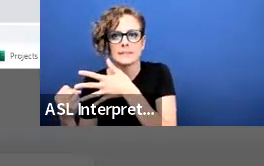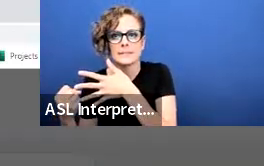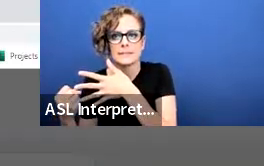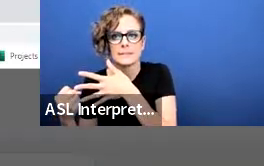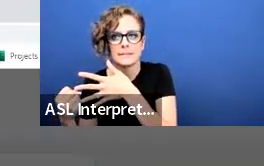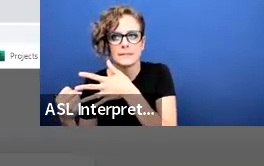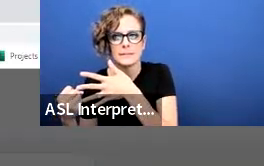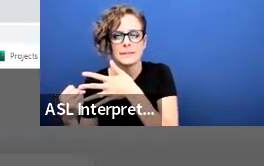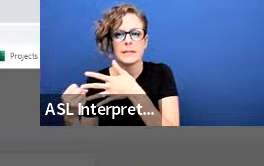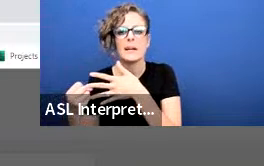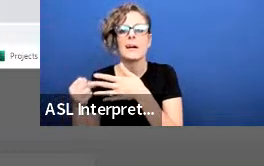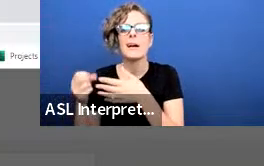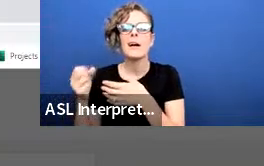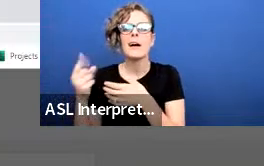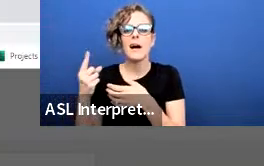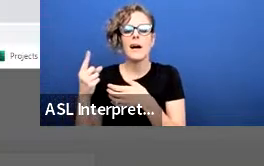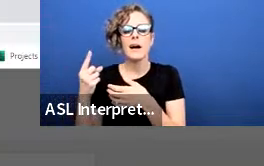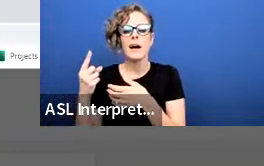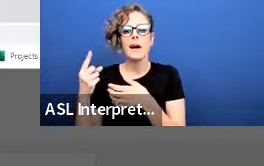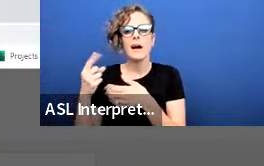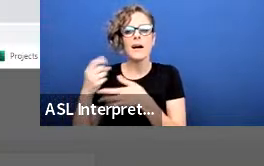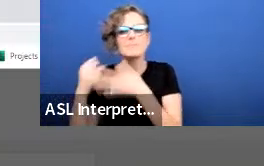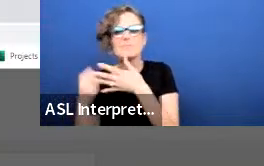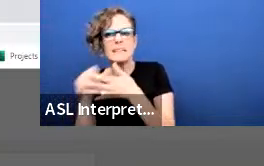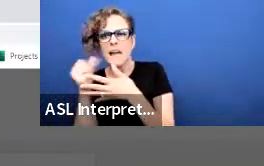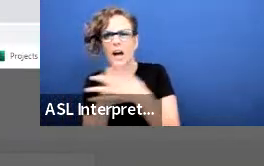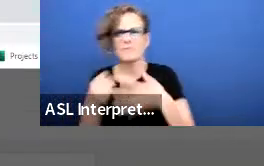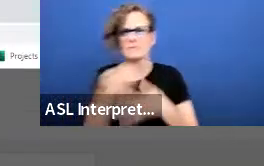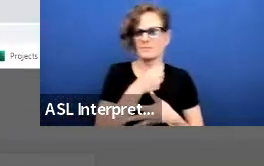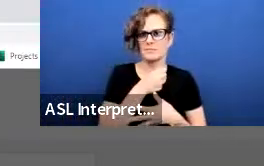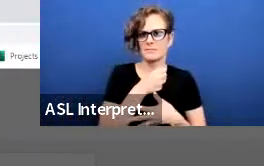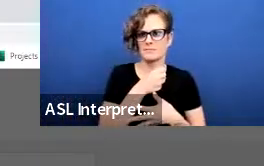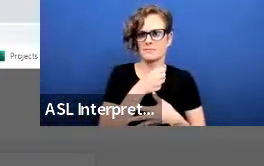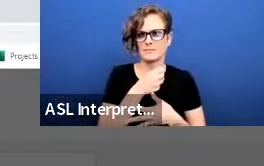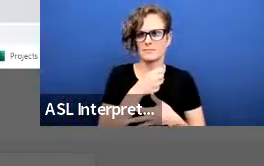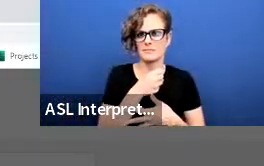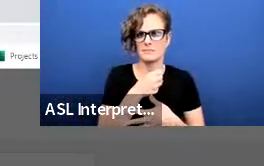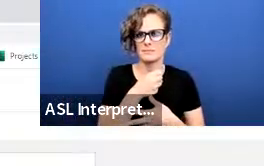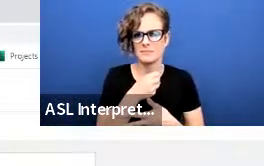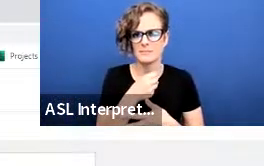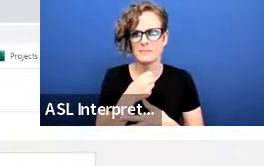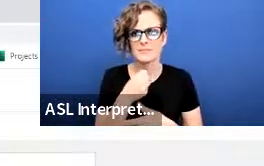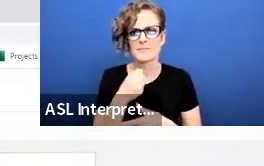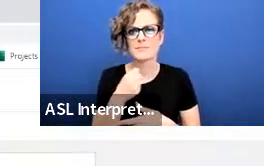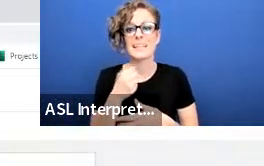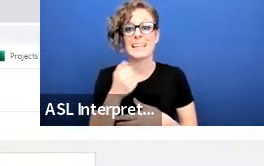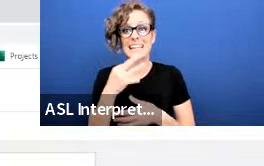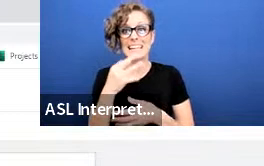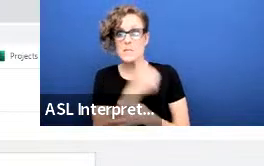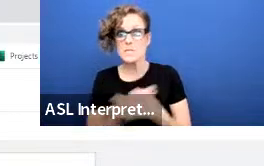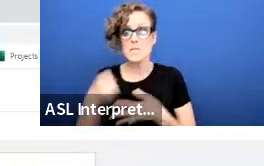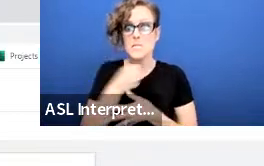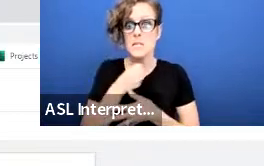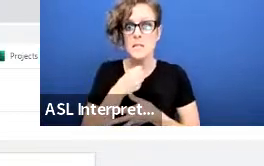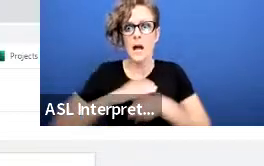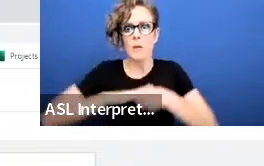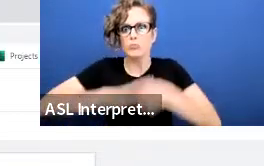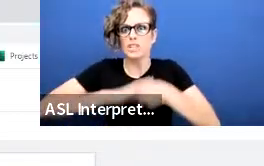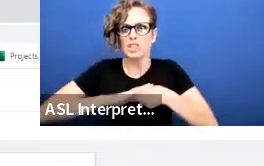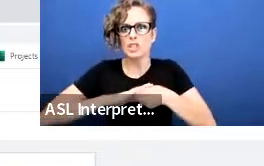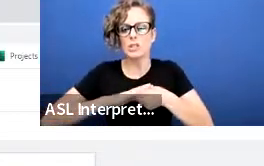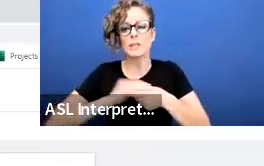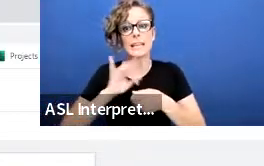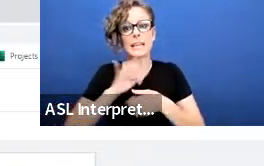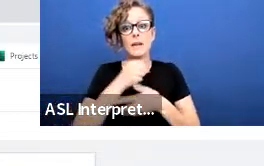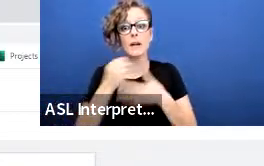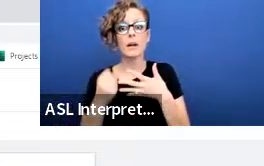going to be the side dish, not the main course. Because then there's not the pressure there. It's just like, oh yeah,